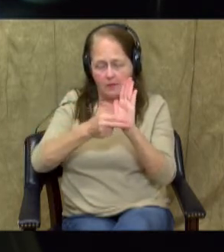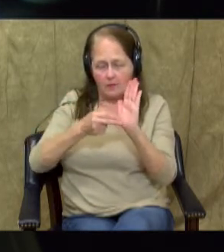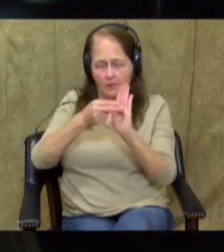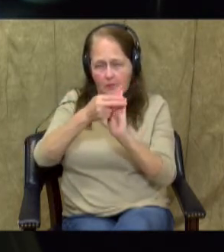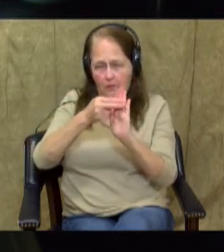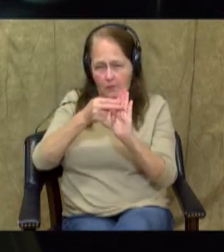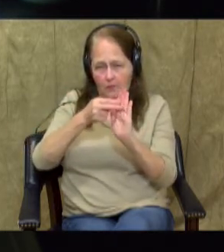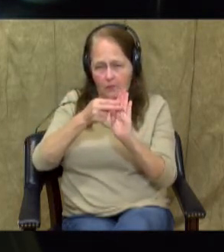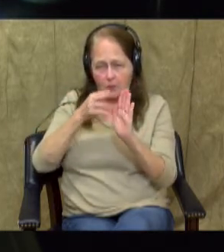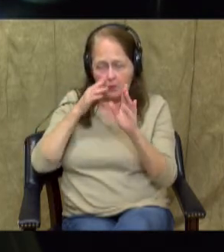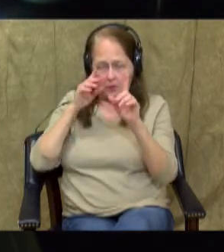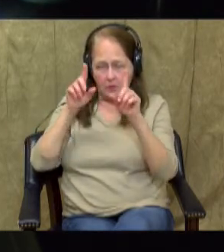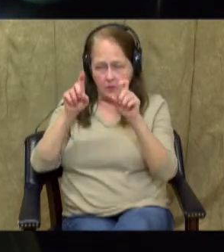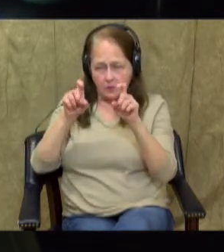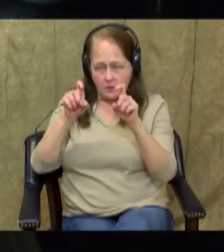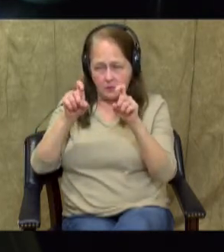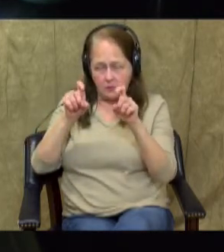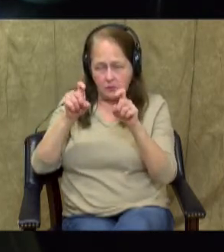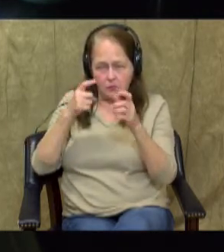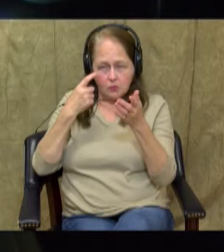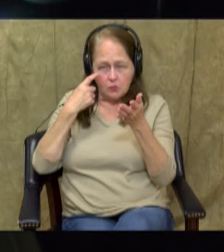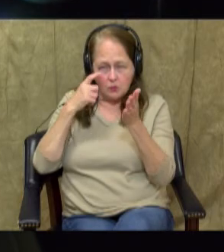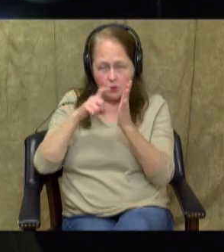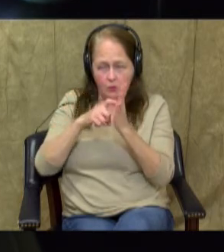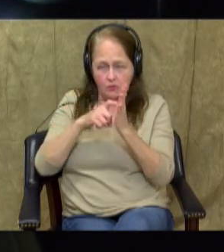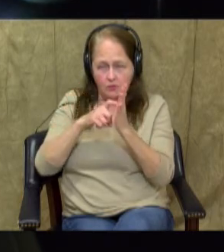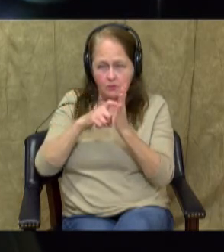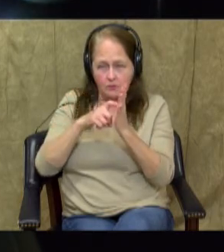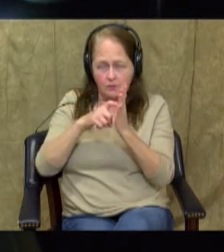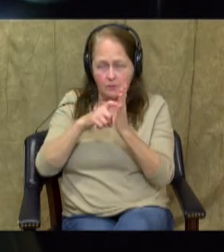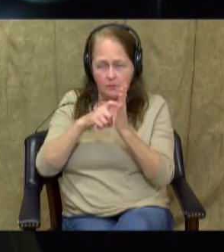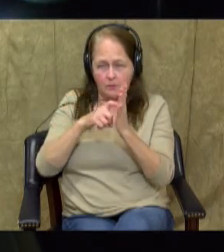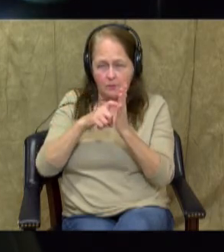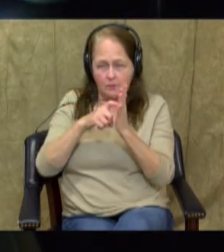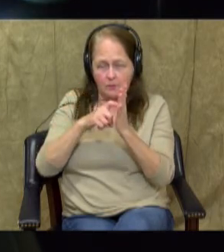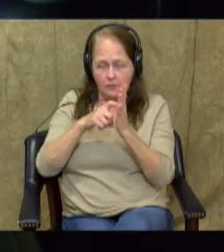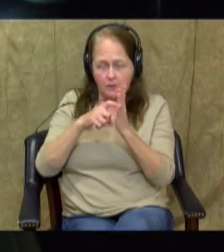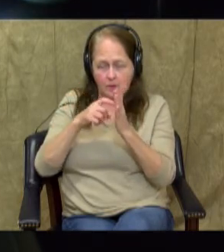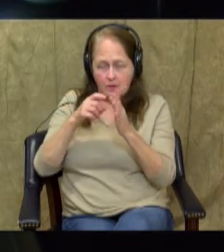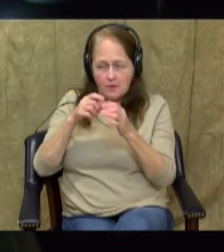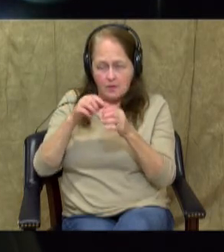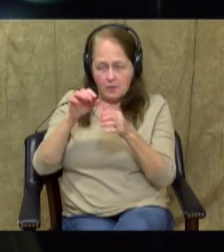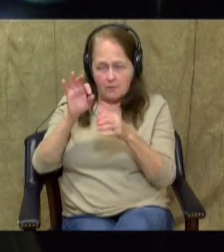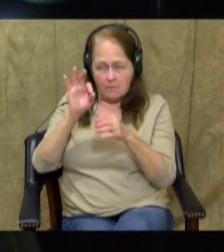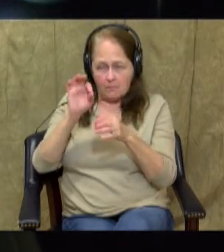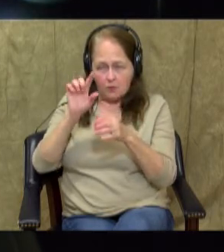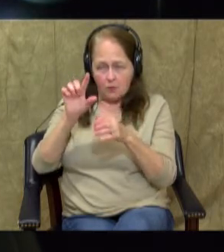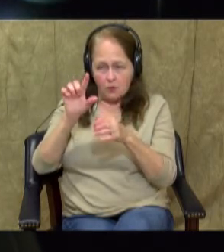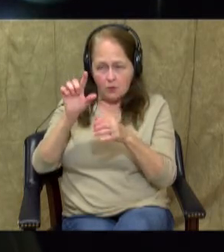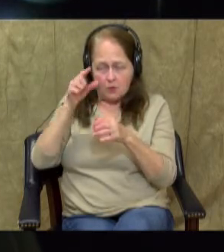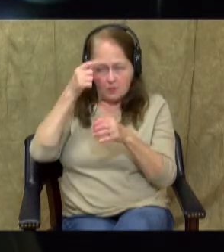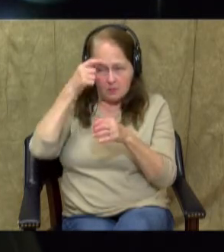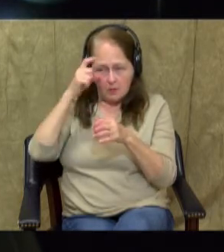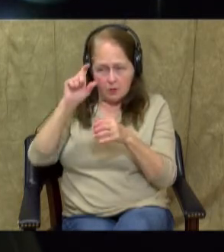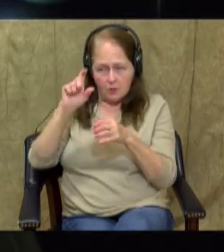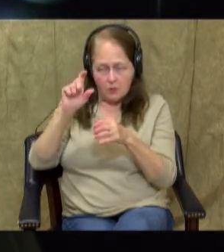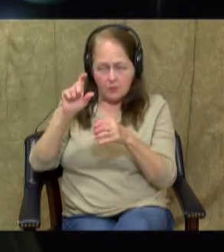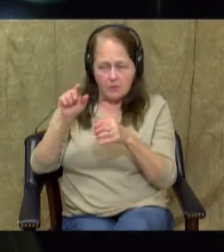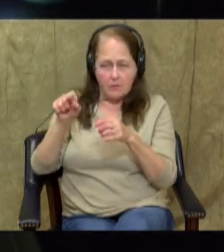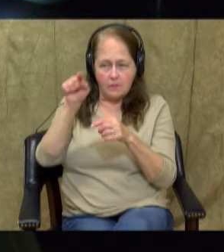this information would be tested. So I want you to notice something. This was full moon, and then we had a